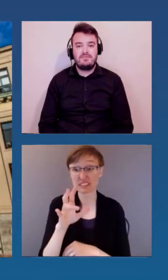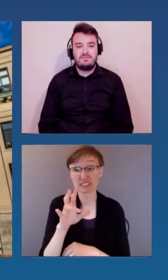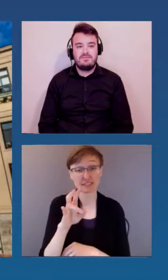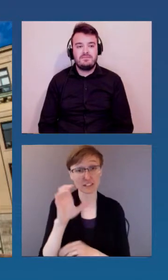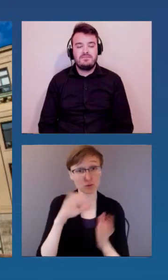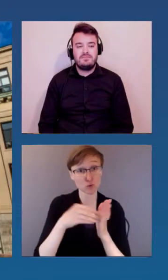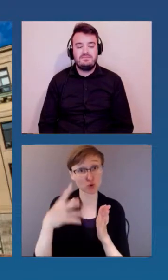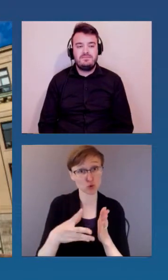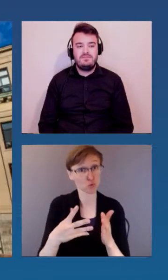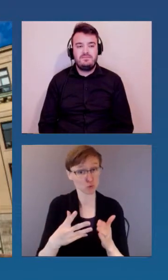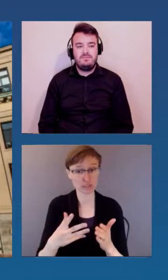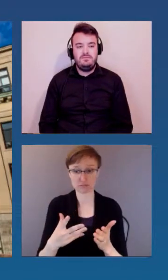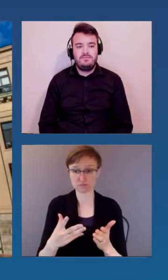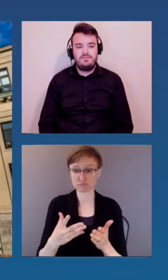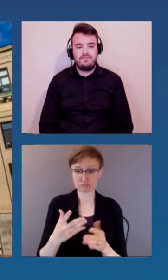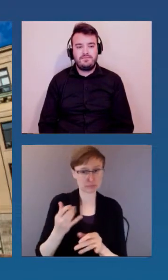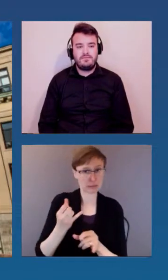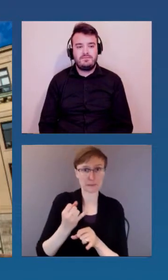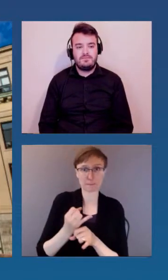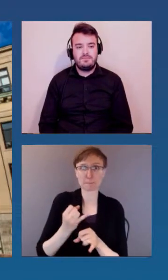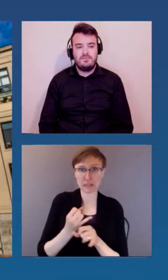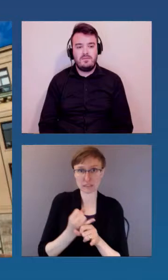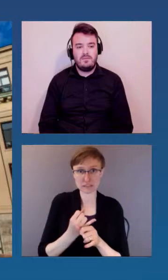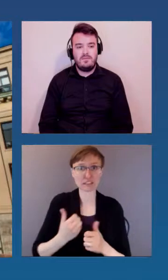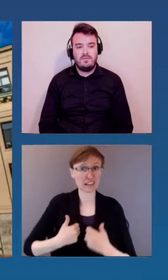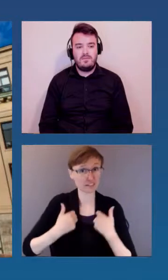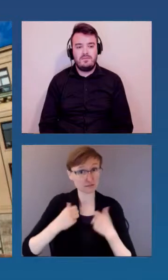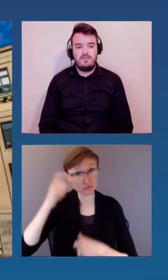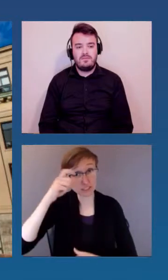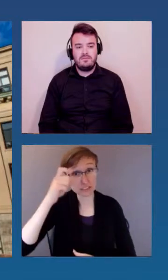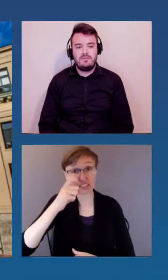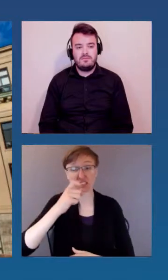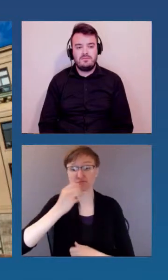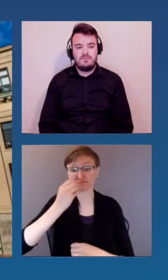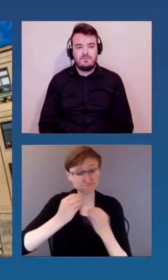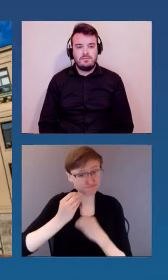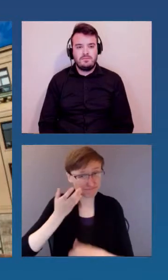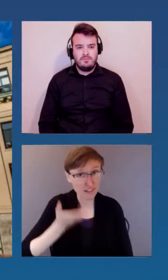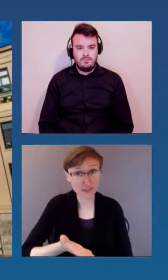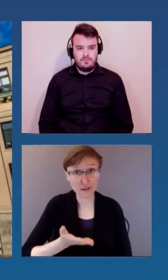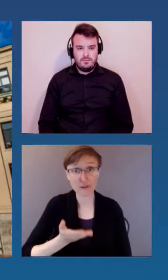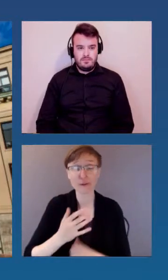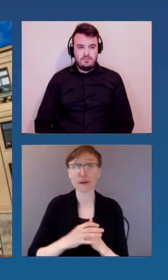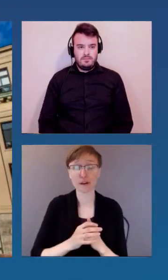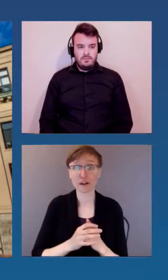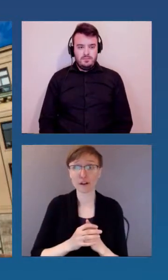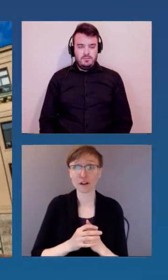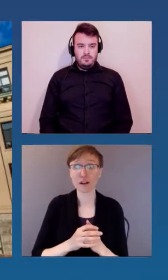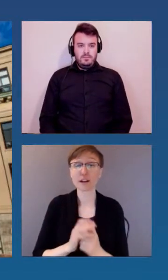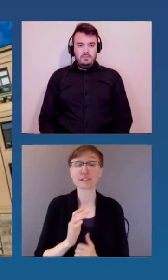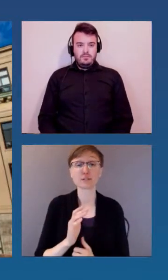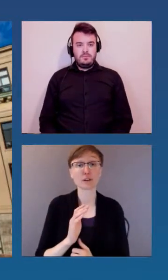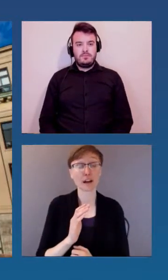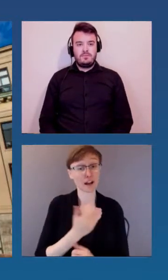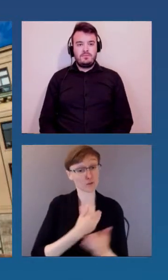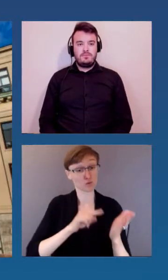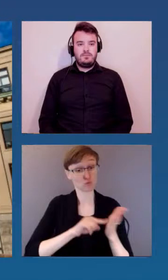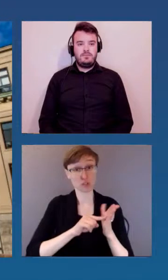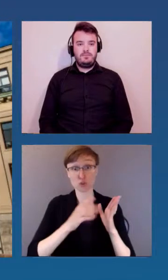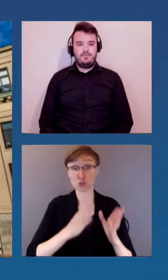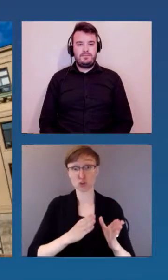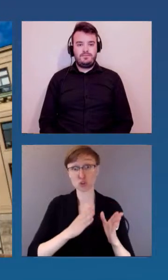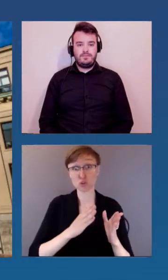le campus à partir du début de la semaine prochaine. And I think that it will be important to remind members